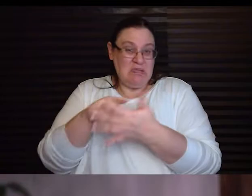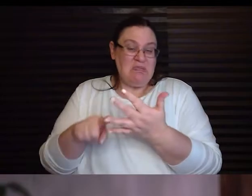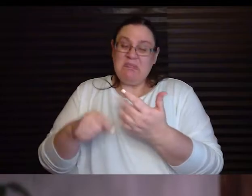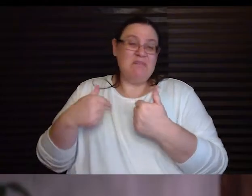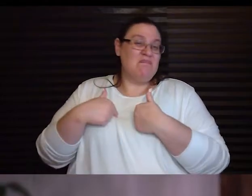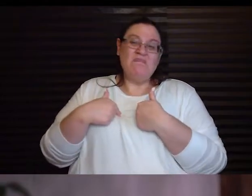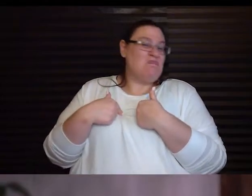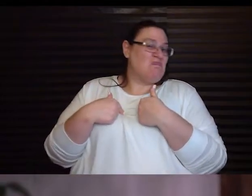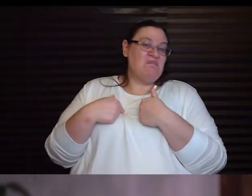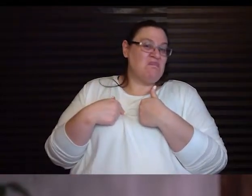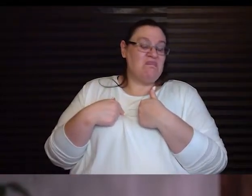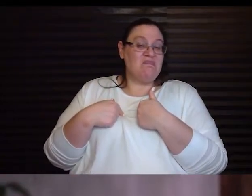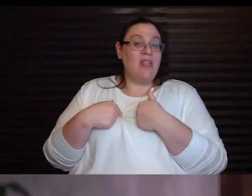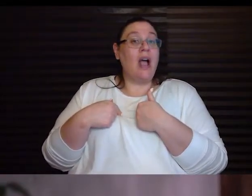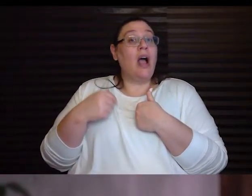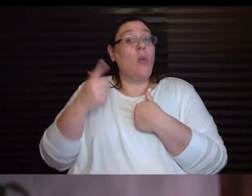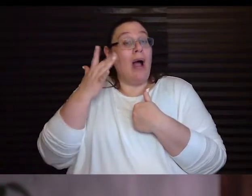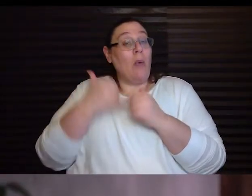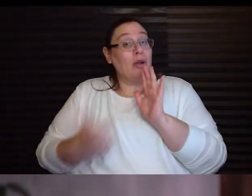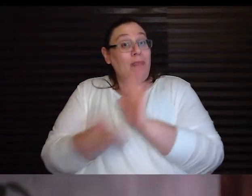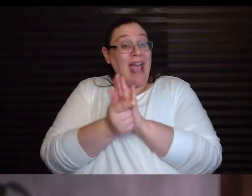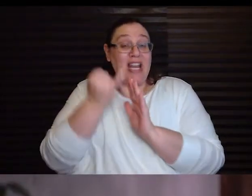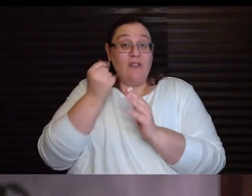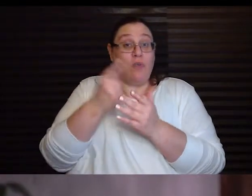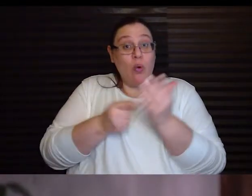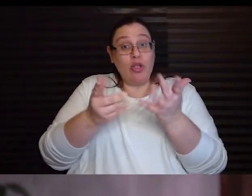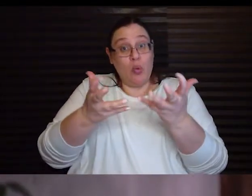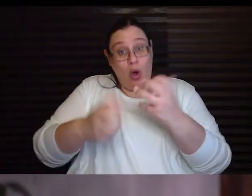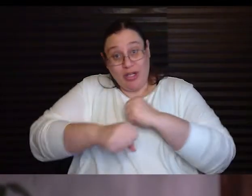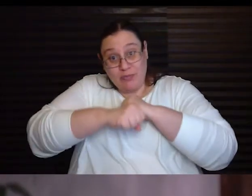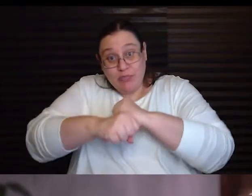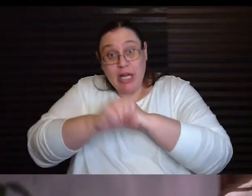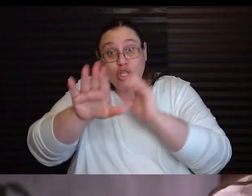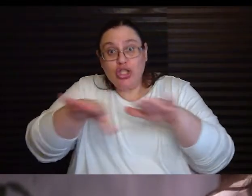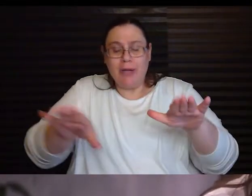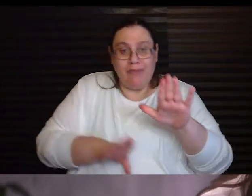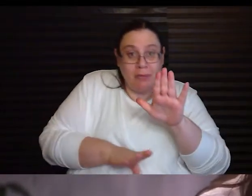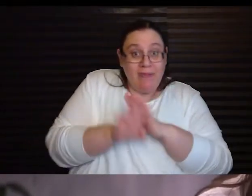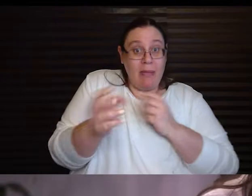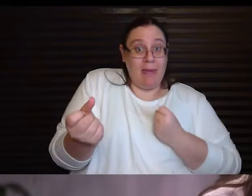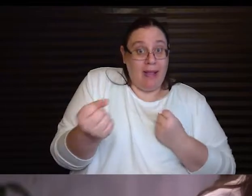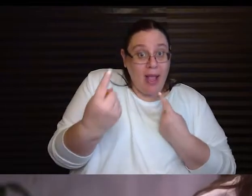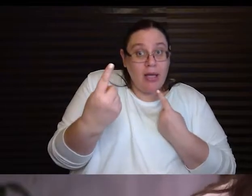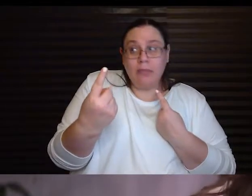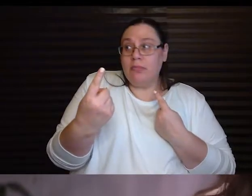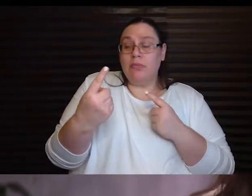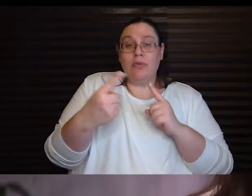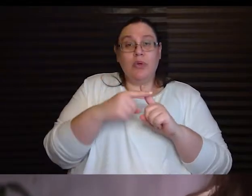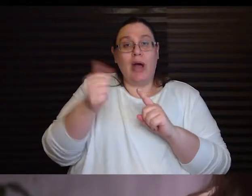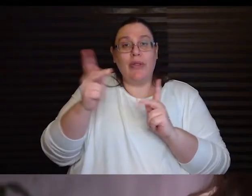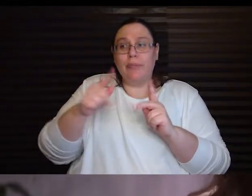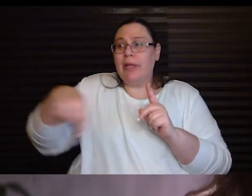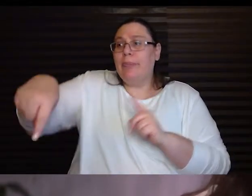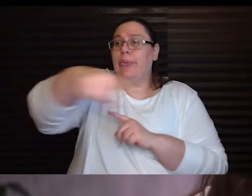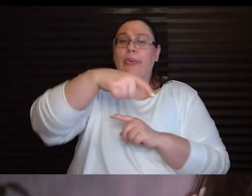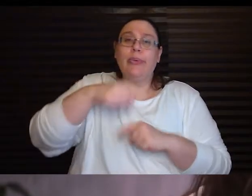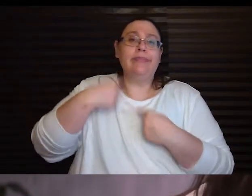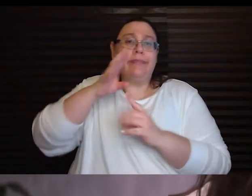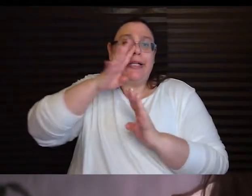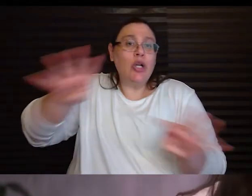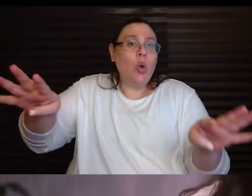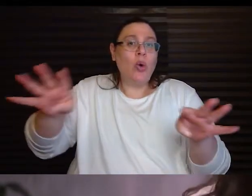I am certain that if what you really want is to protect your children from cultivating empathy toward those on the margins, those